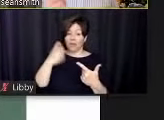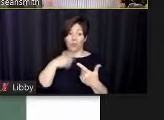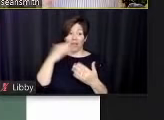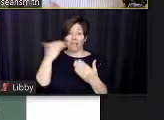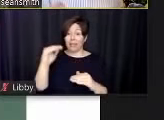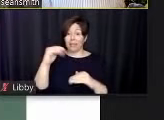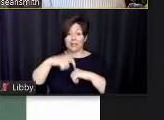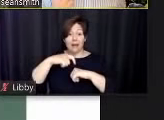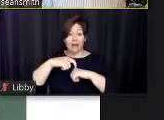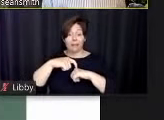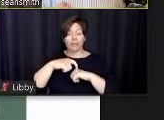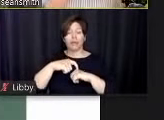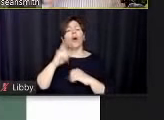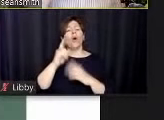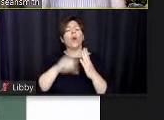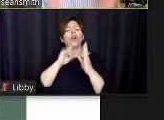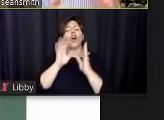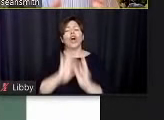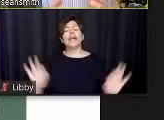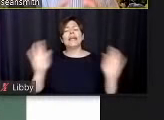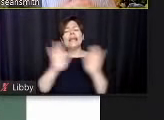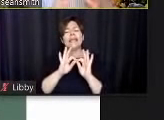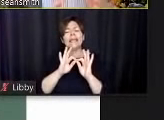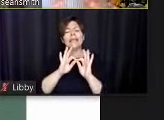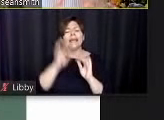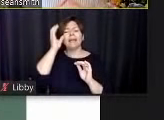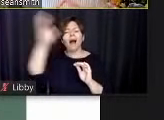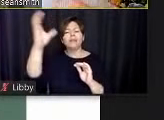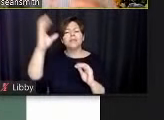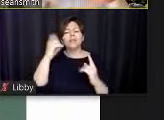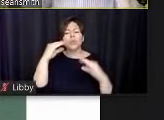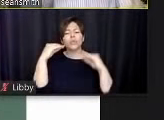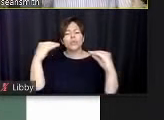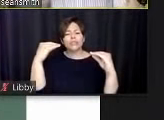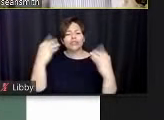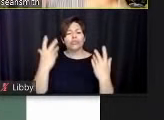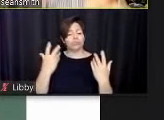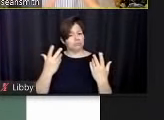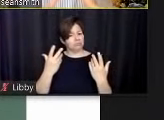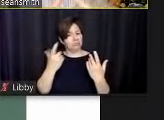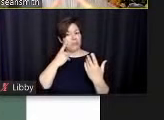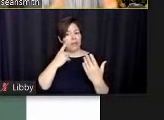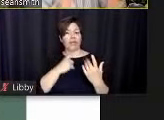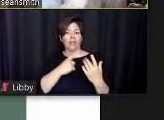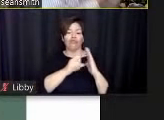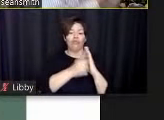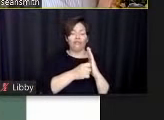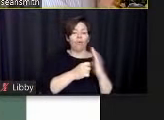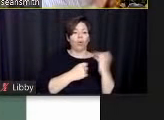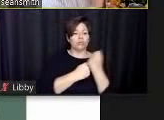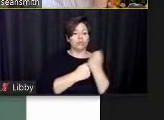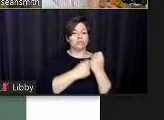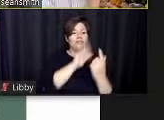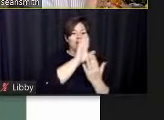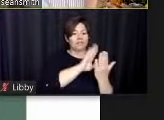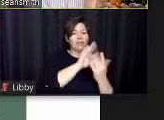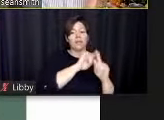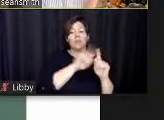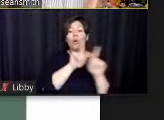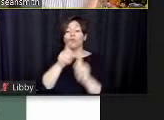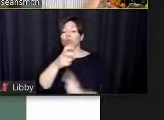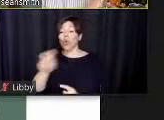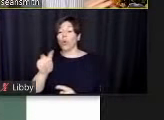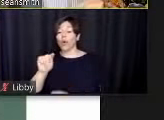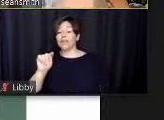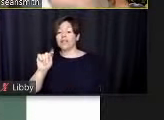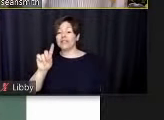what are our key concepts we want to illustrate? Those are the things that we may reinforce face to face, but also we're going to have over in our digital